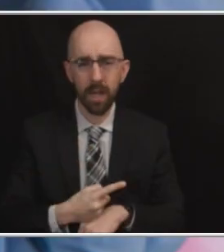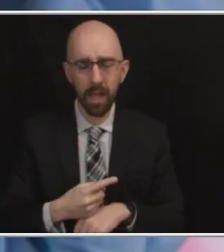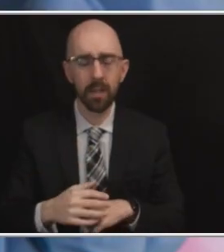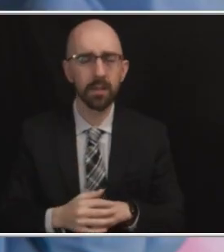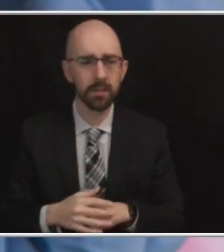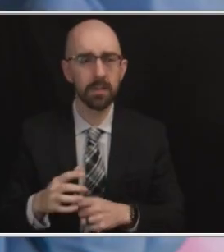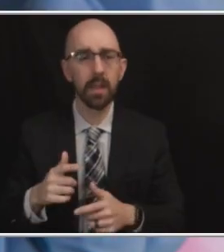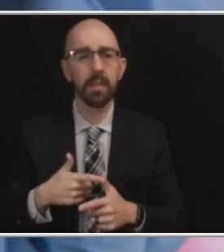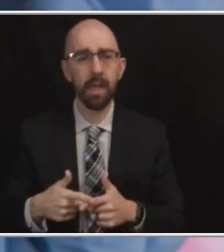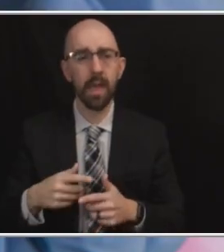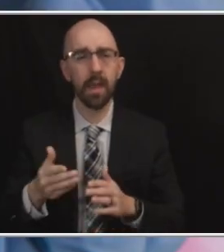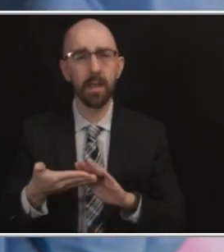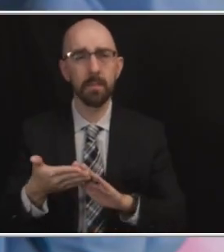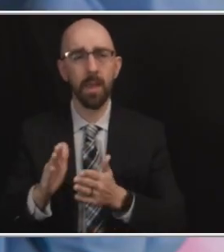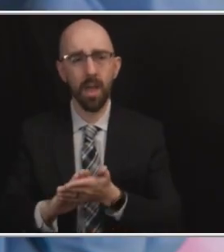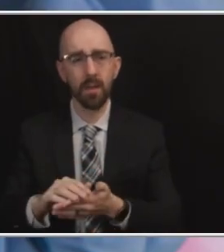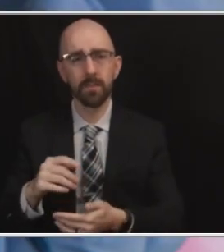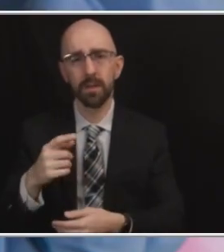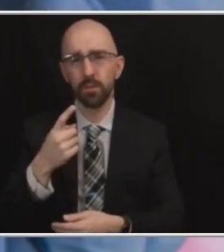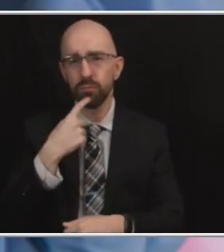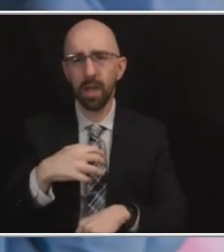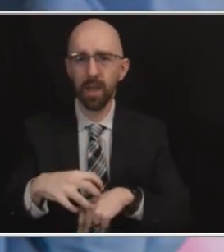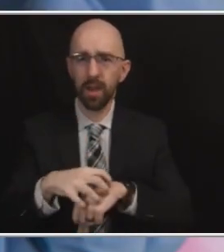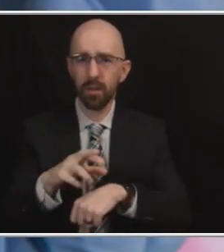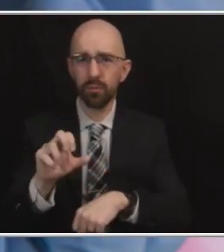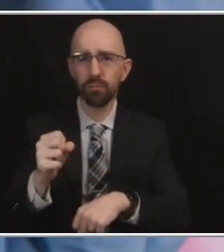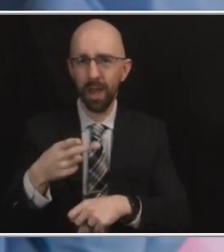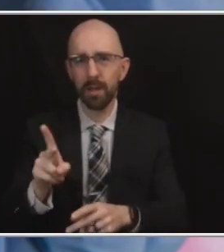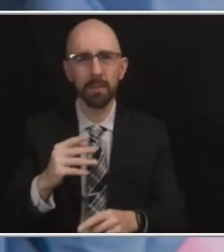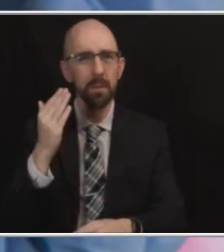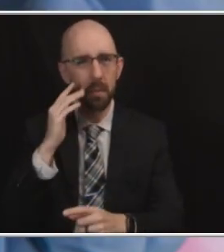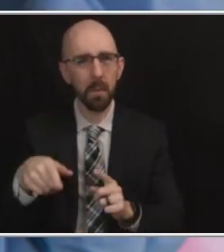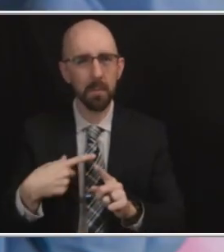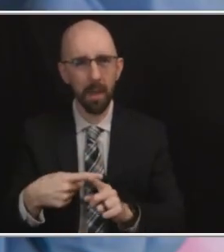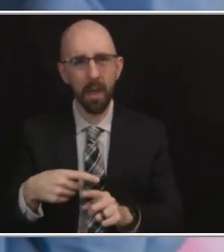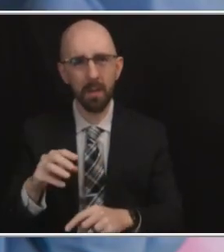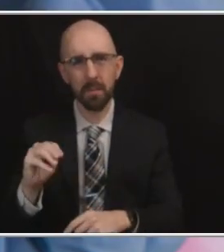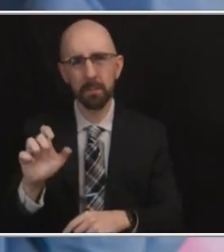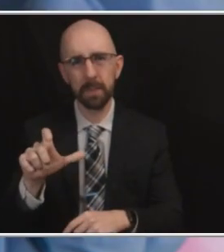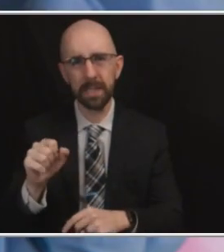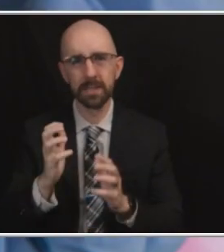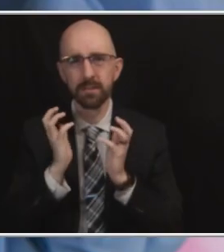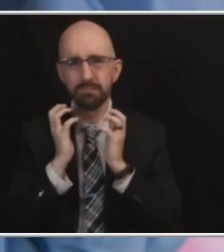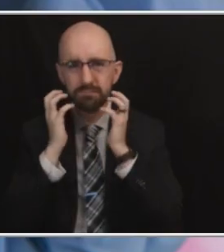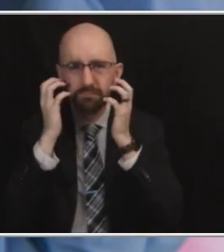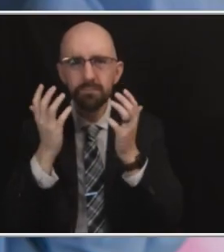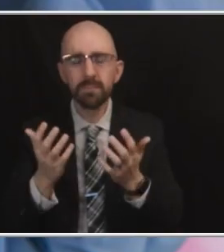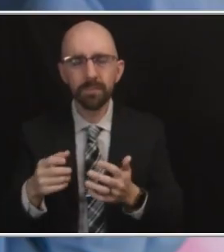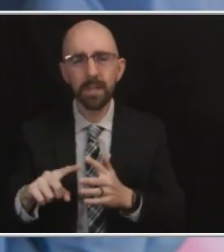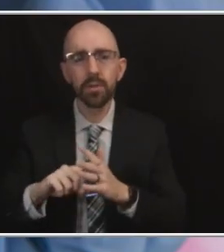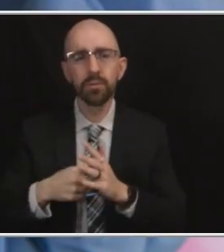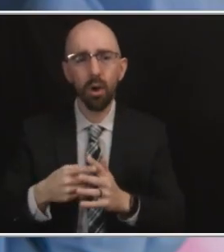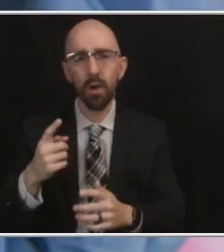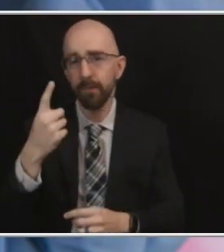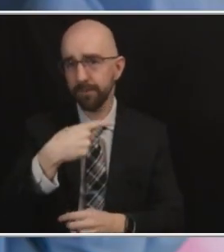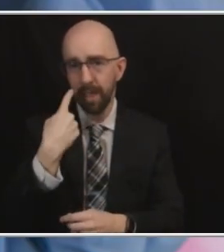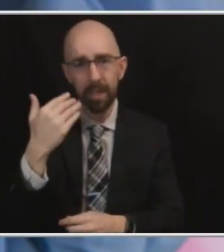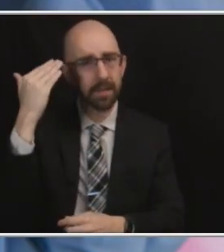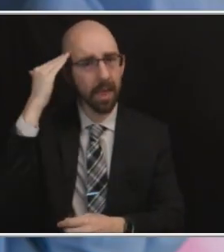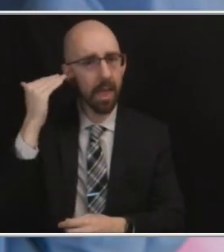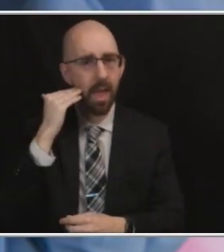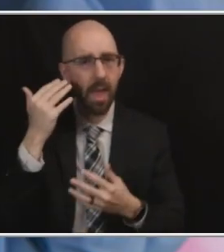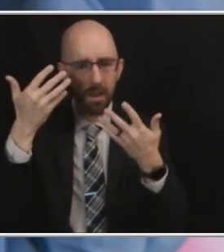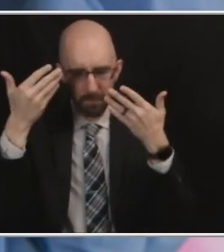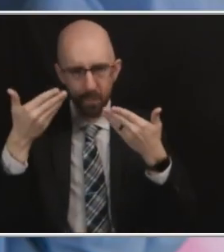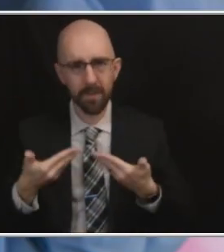develops into the rash that people are more aware of, the measles rash. It typically starts on your face and your head and moves down